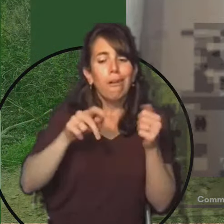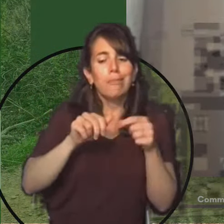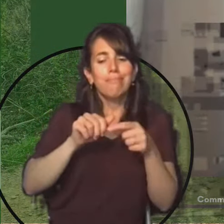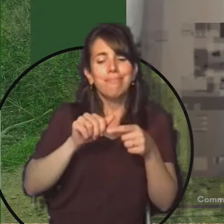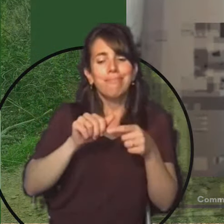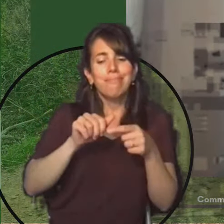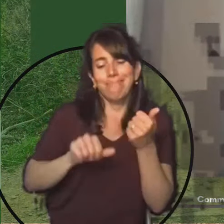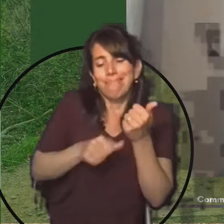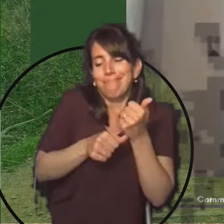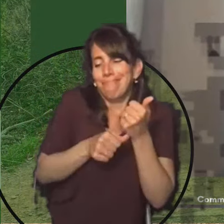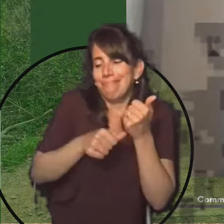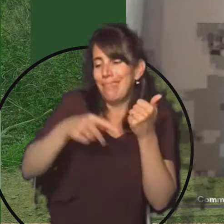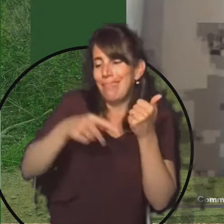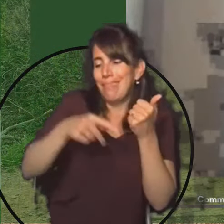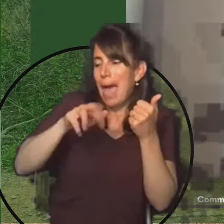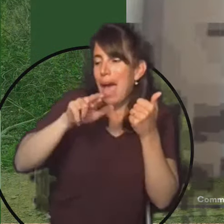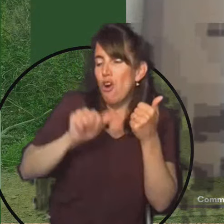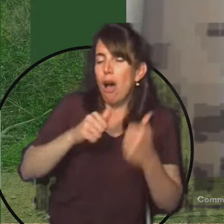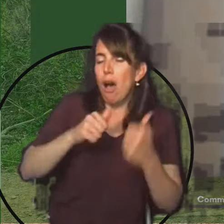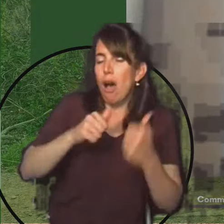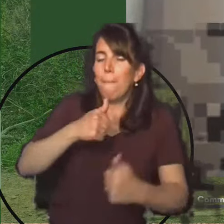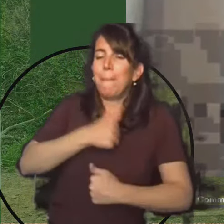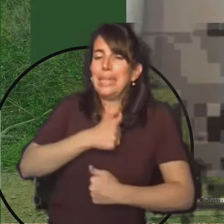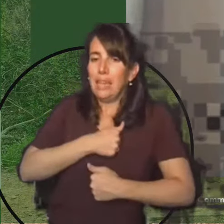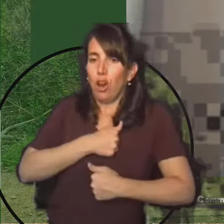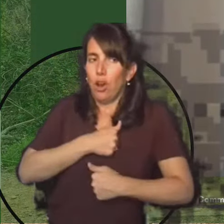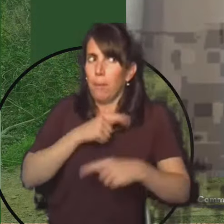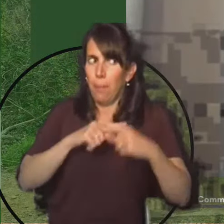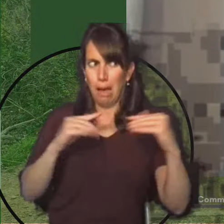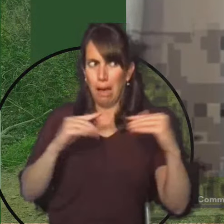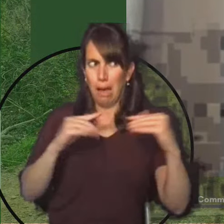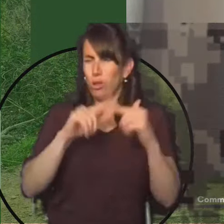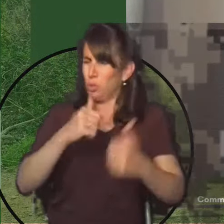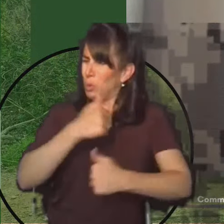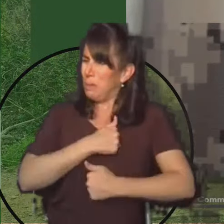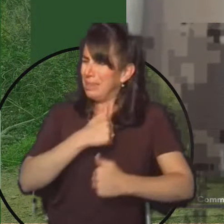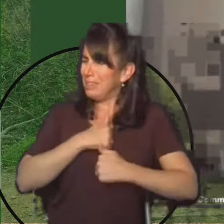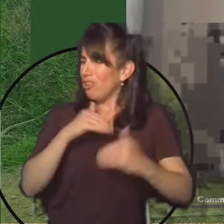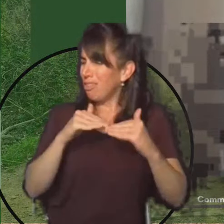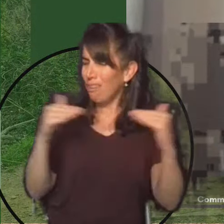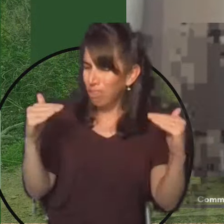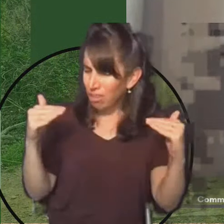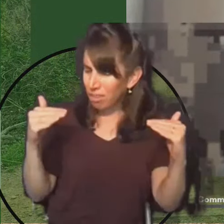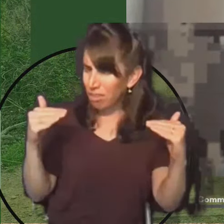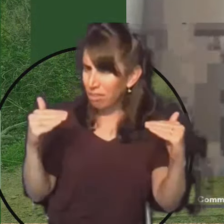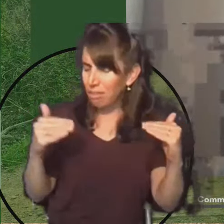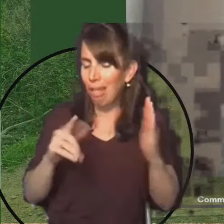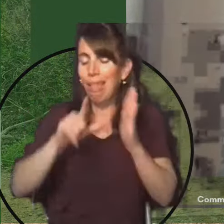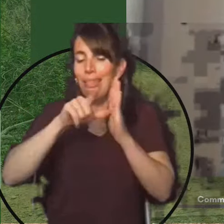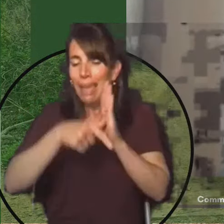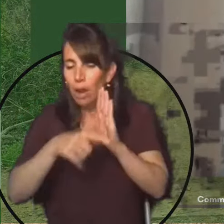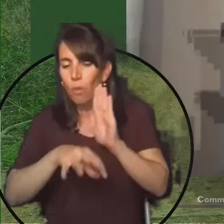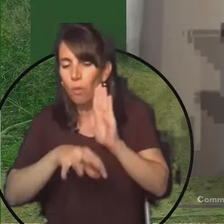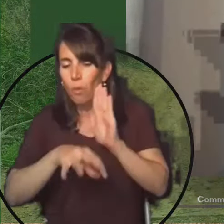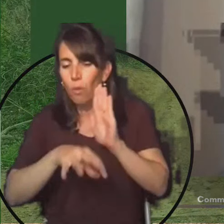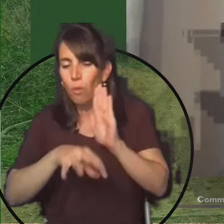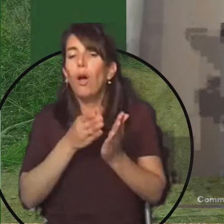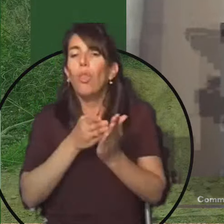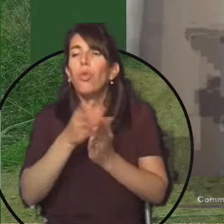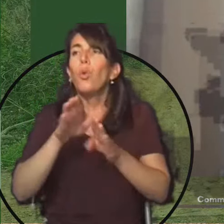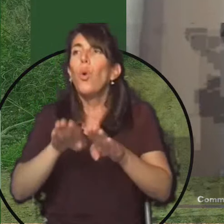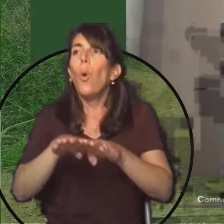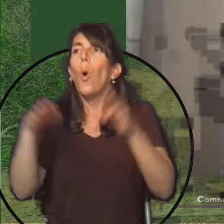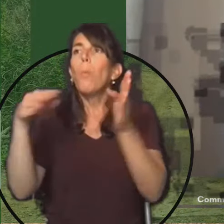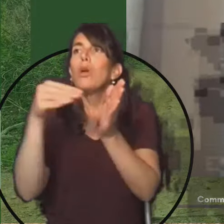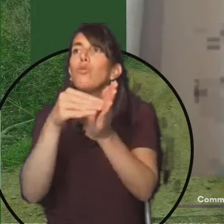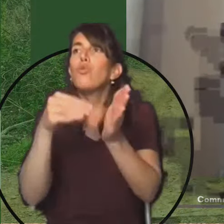of military grade. We later found out through open records requests that not only would they